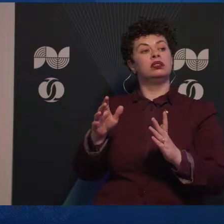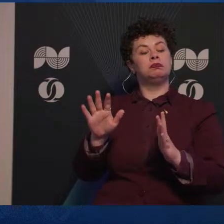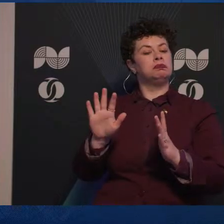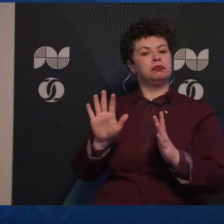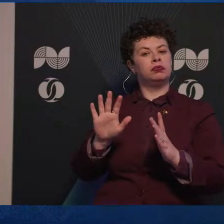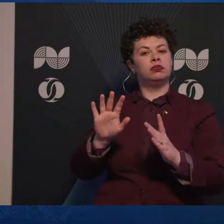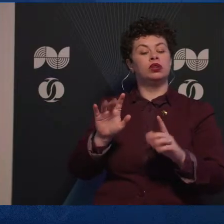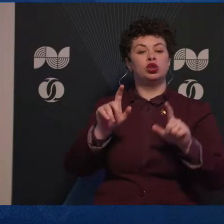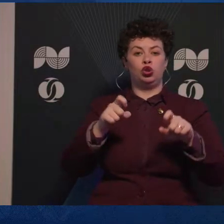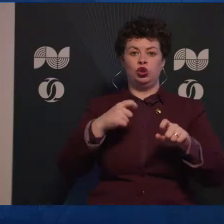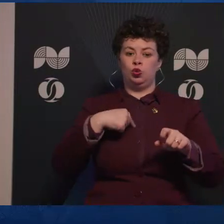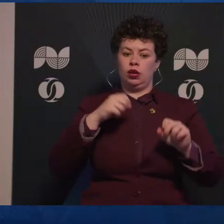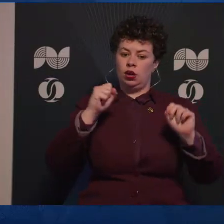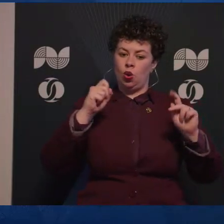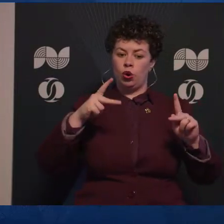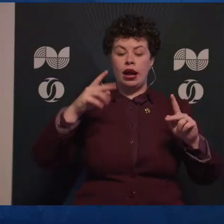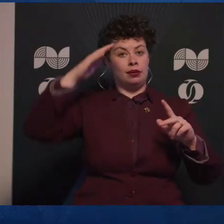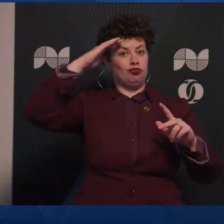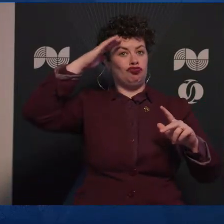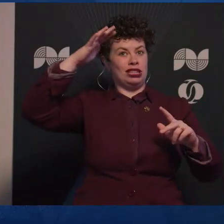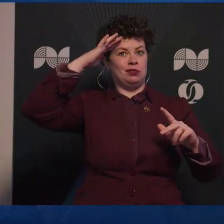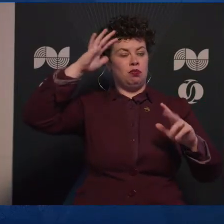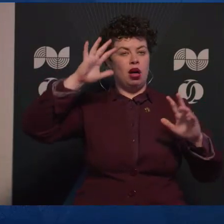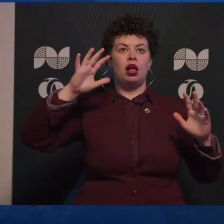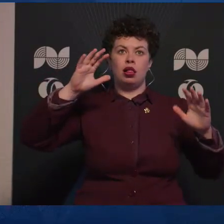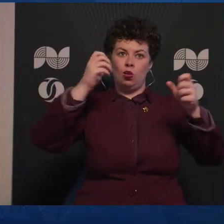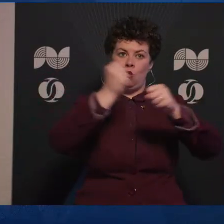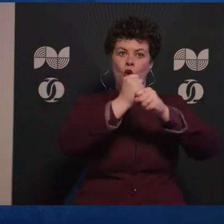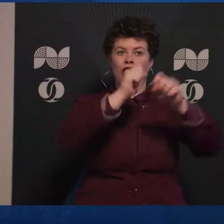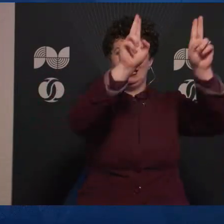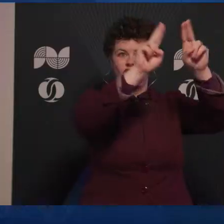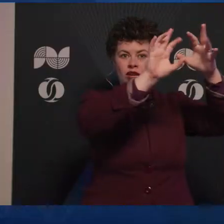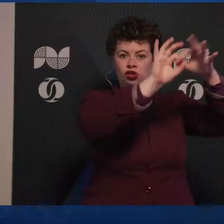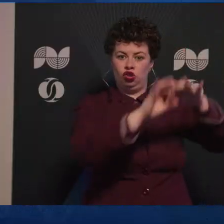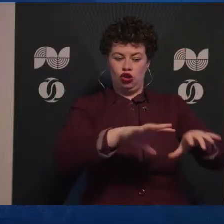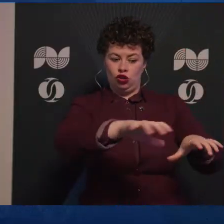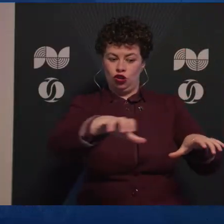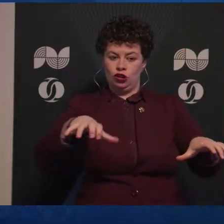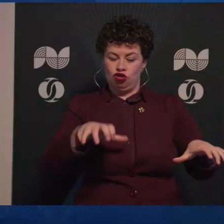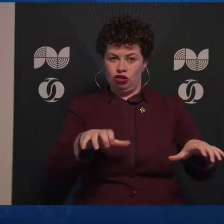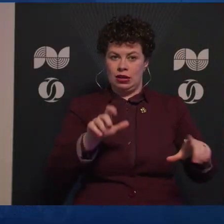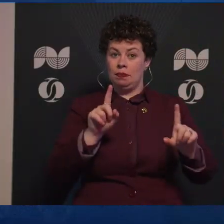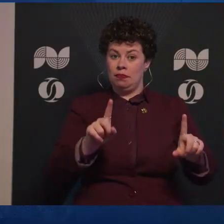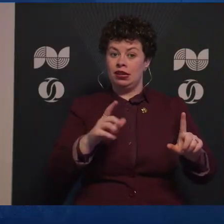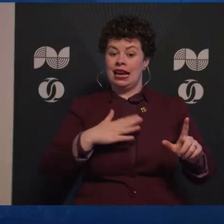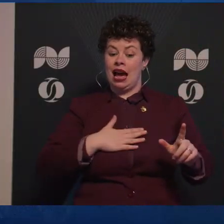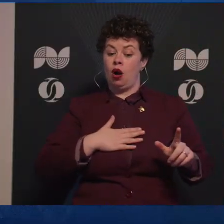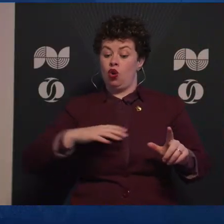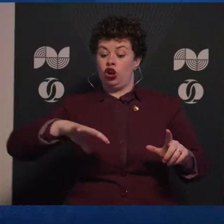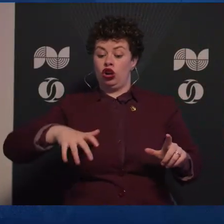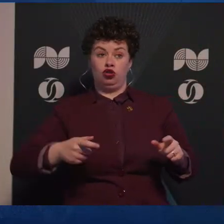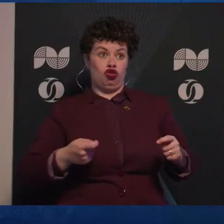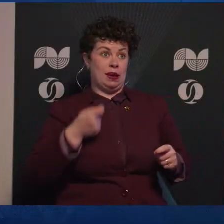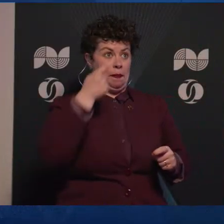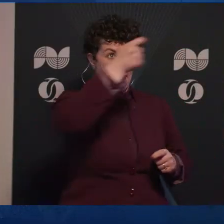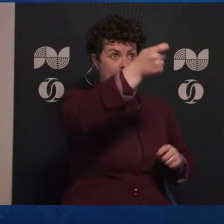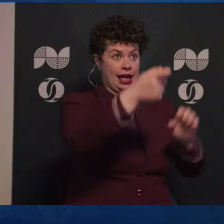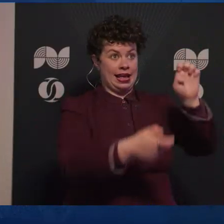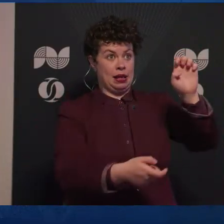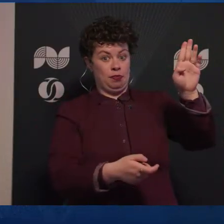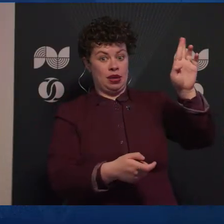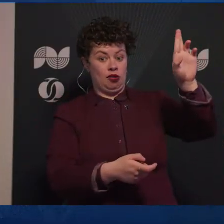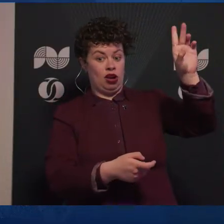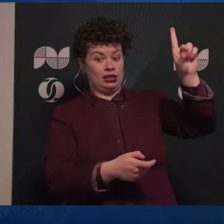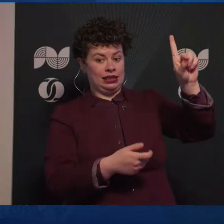of multilateralism in a world where many of our shareholding countries are actively